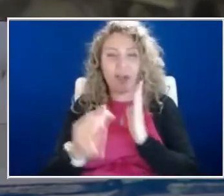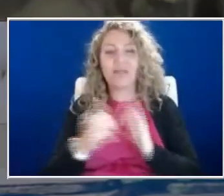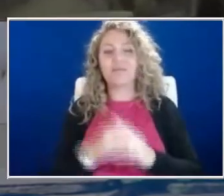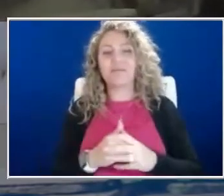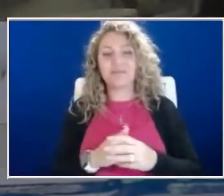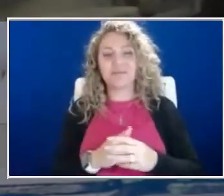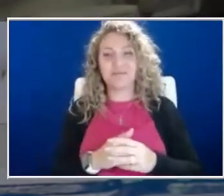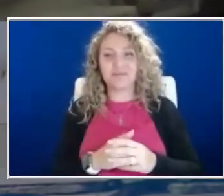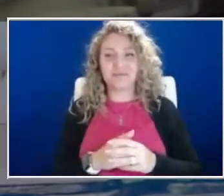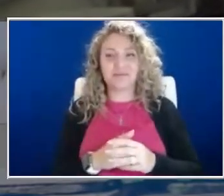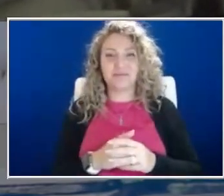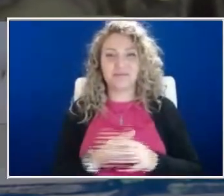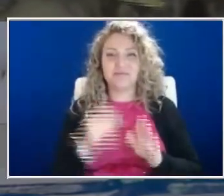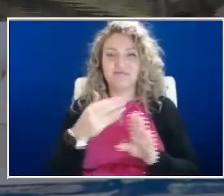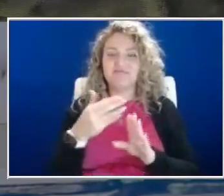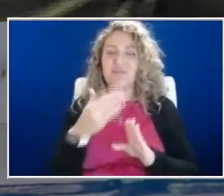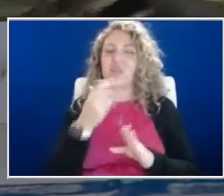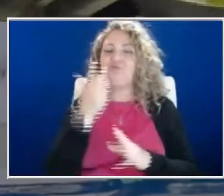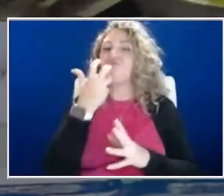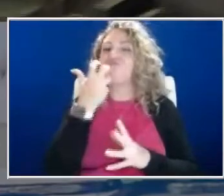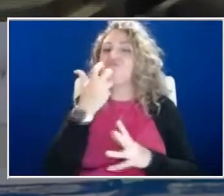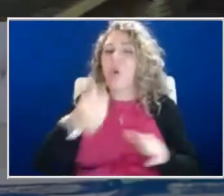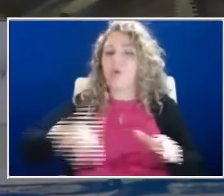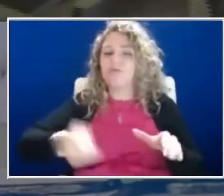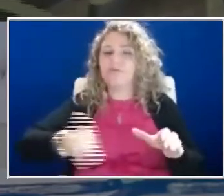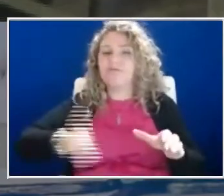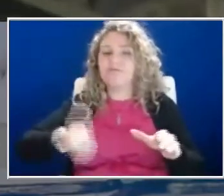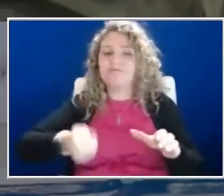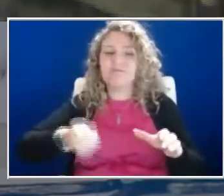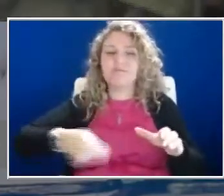Pre-warm skillet, we're going to be sauteing some zucchini